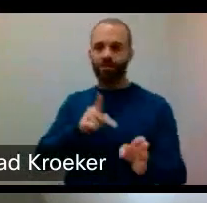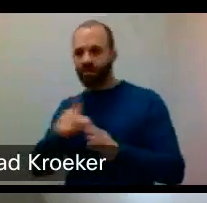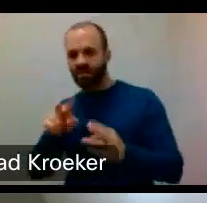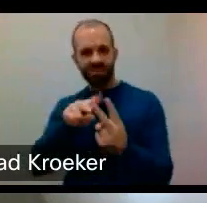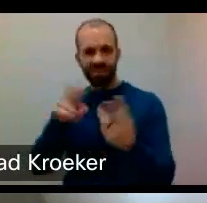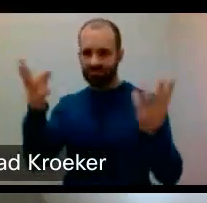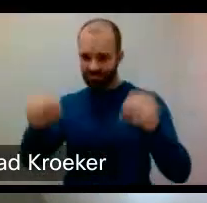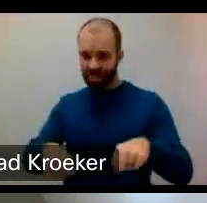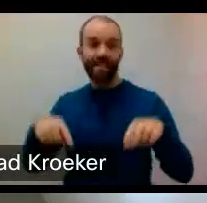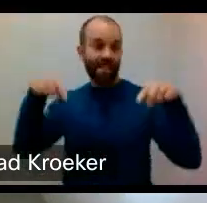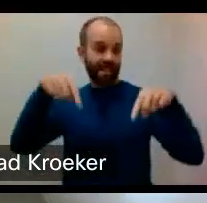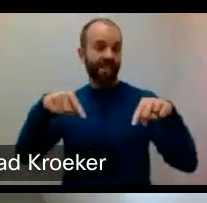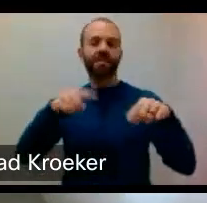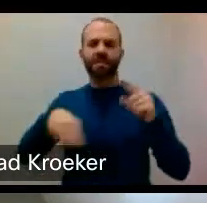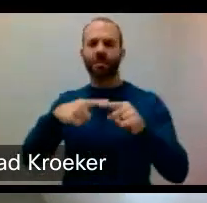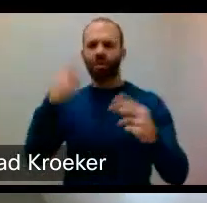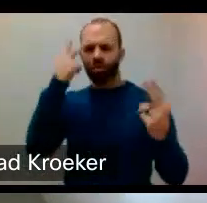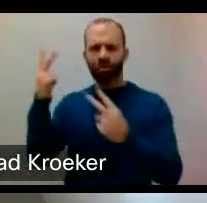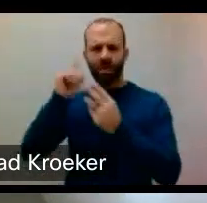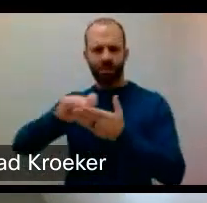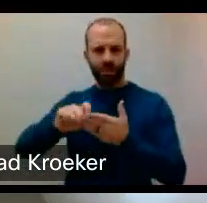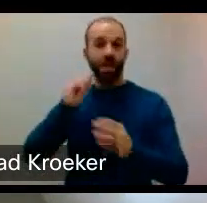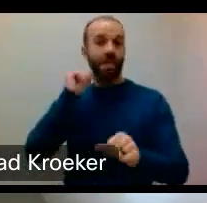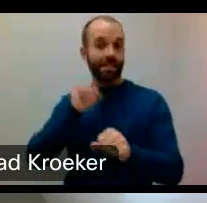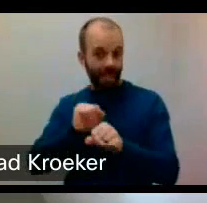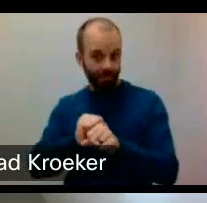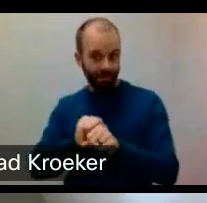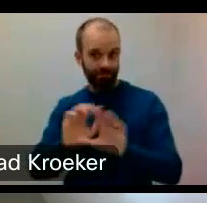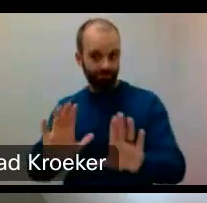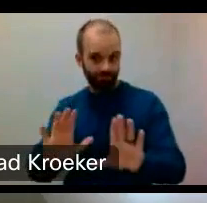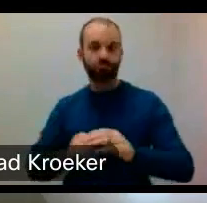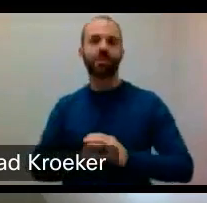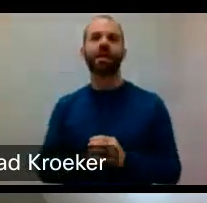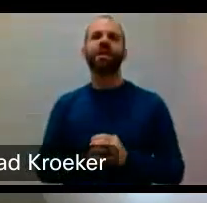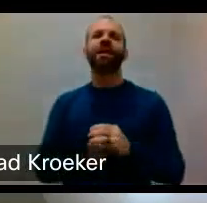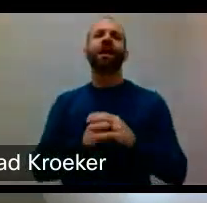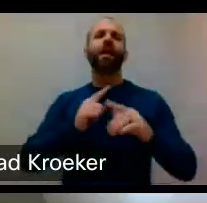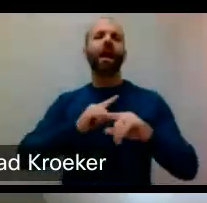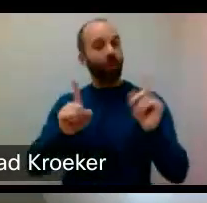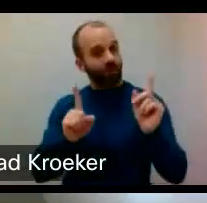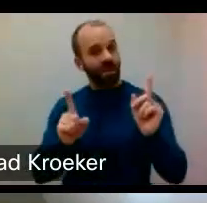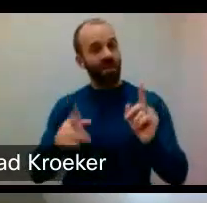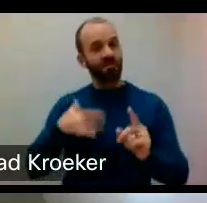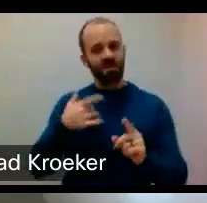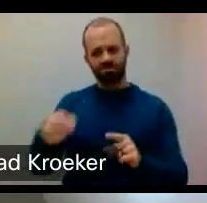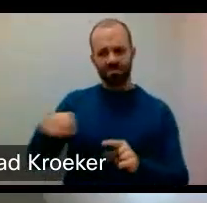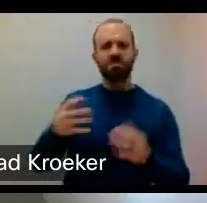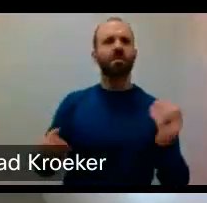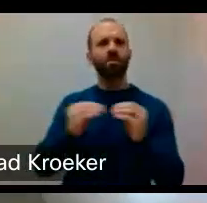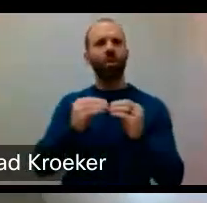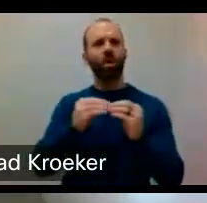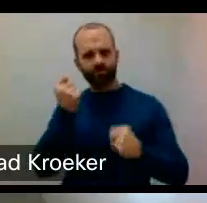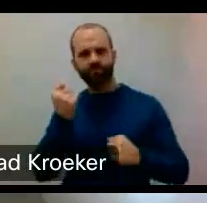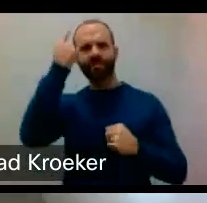today is specifically about reflective writing assignments, but I hope that you are able to leave with a greater